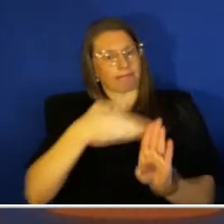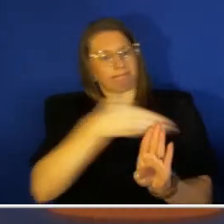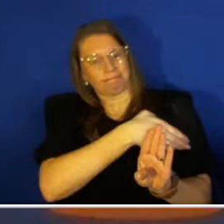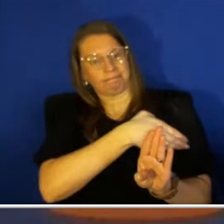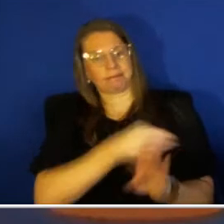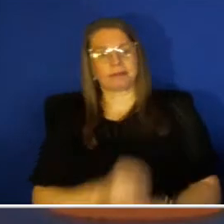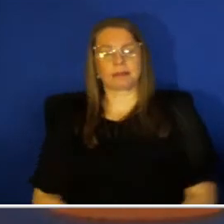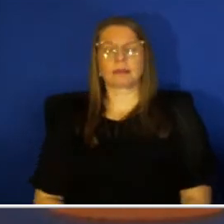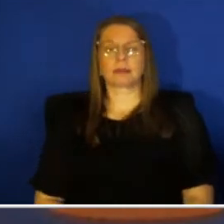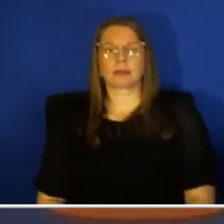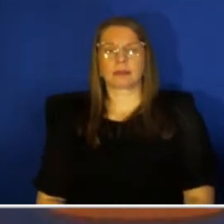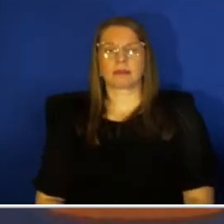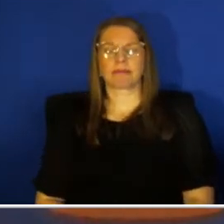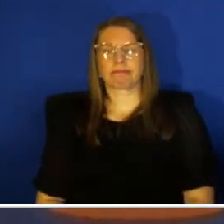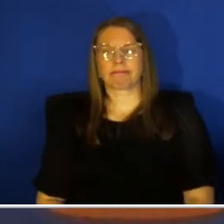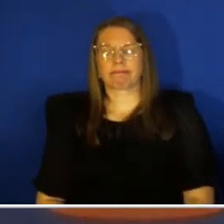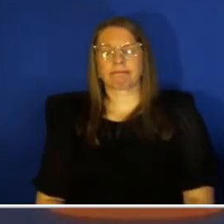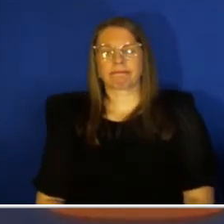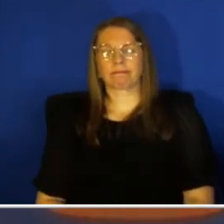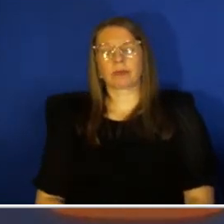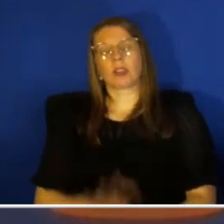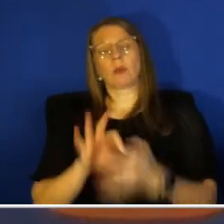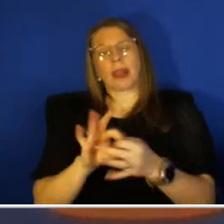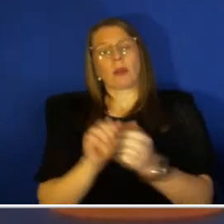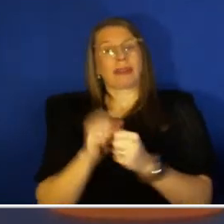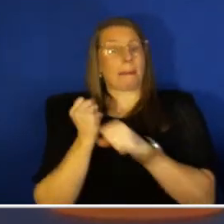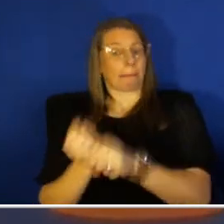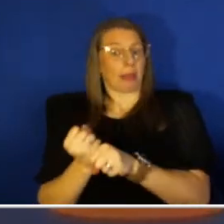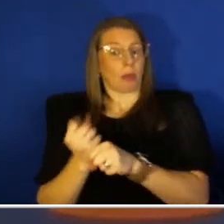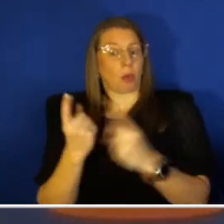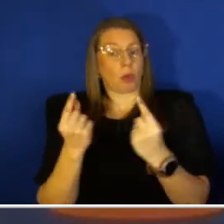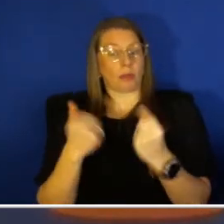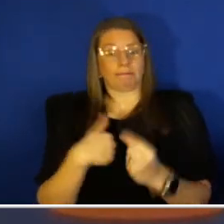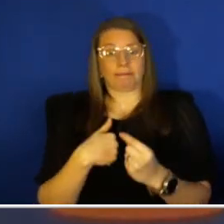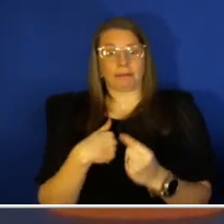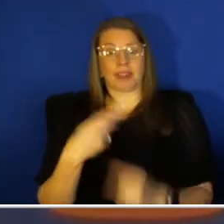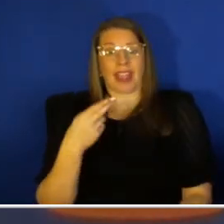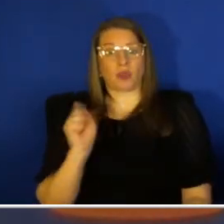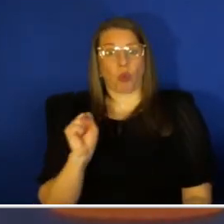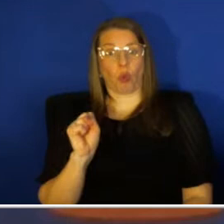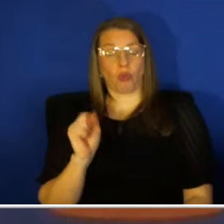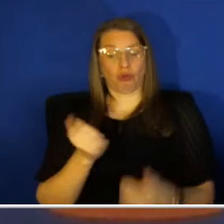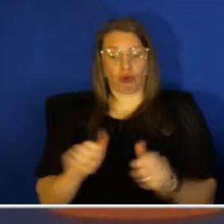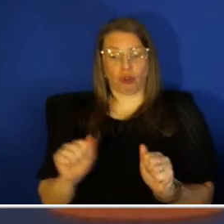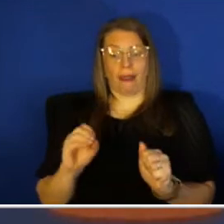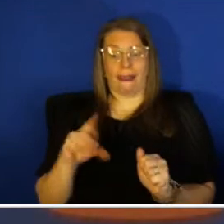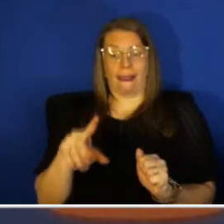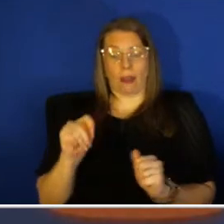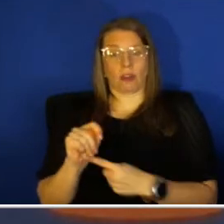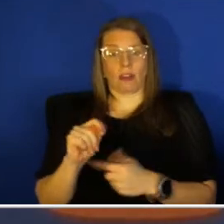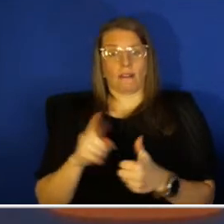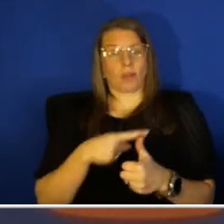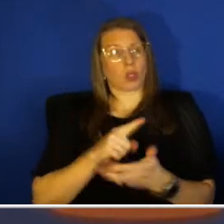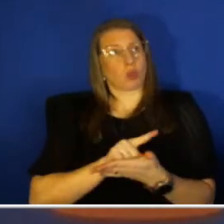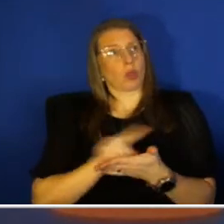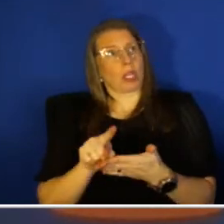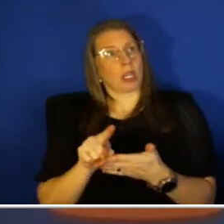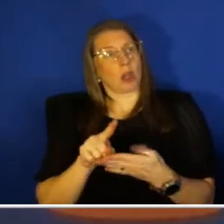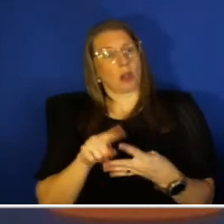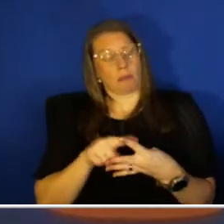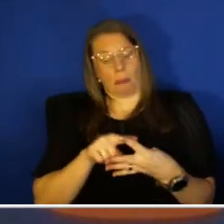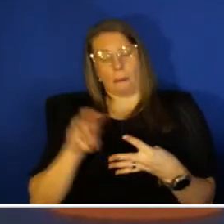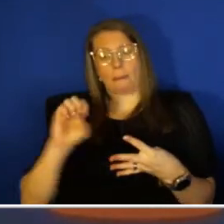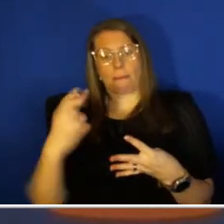the way that I do it in terms of baseball is that high school tryouts are usually the first week in